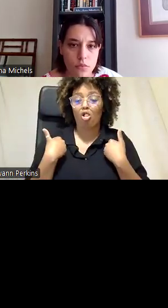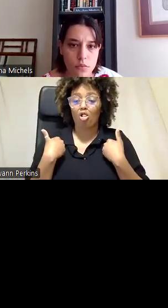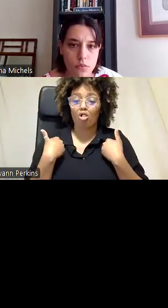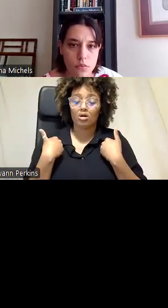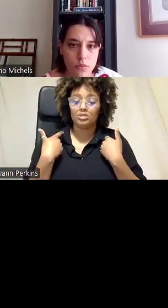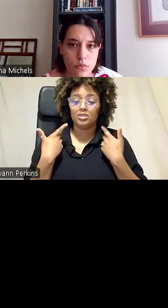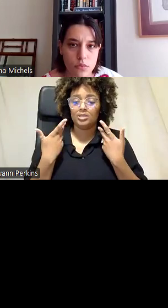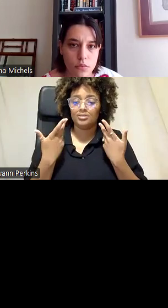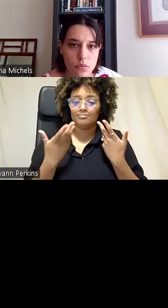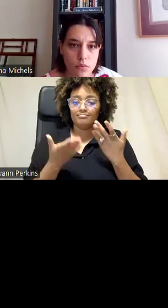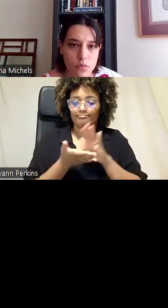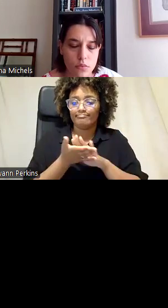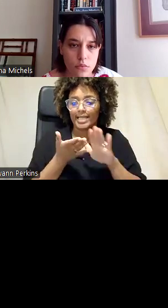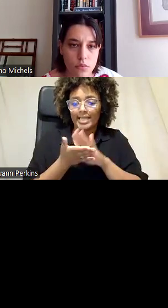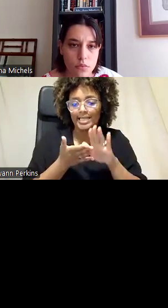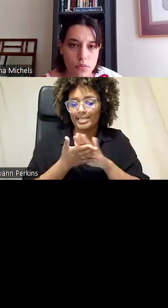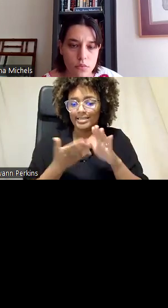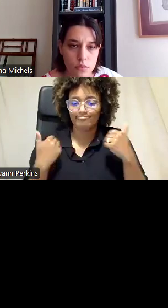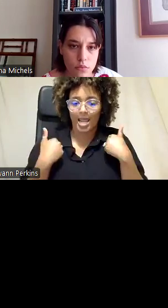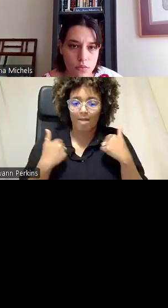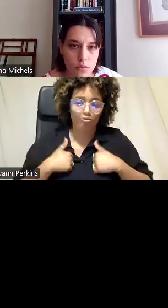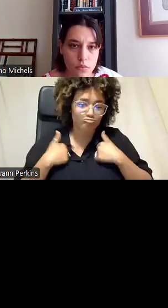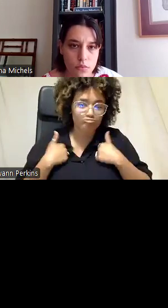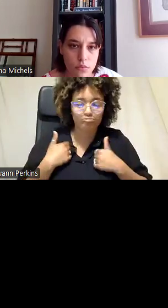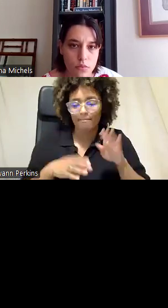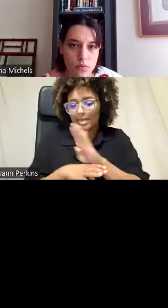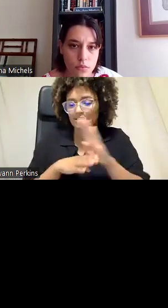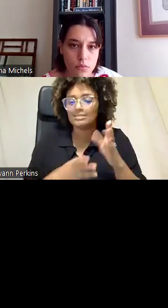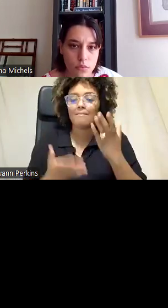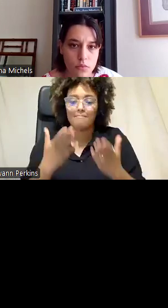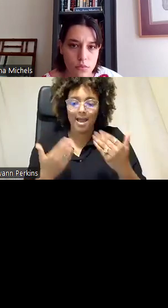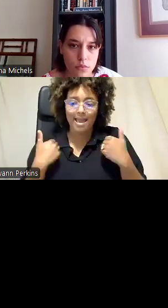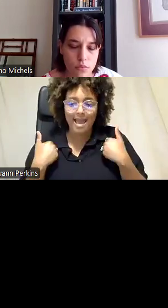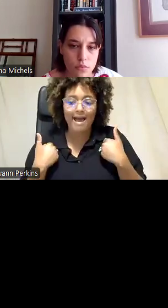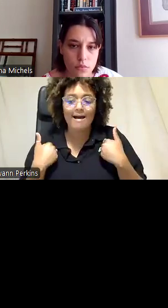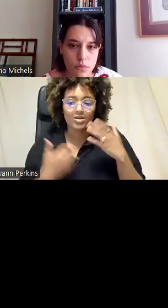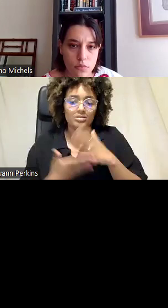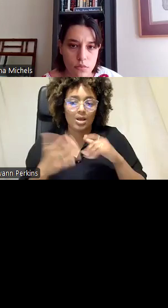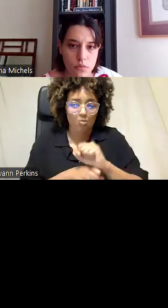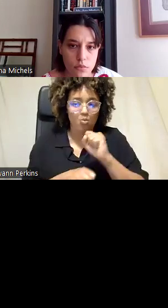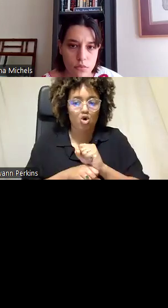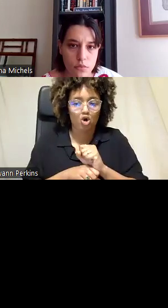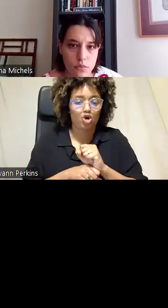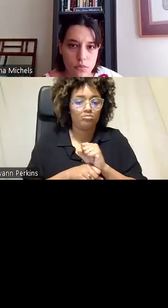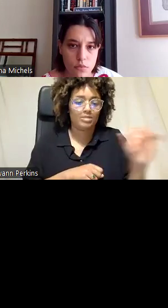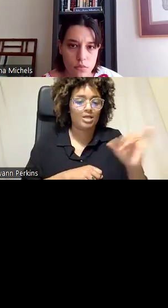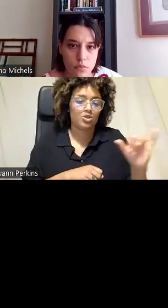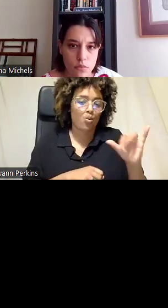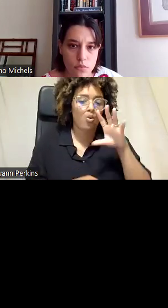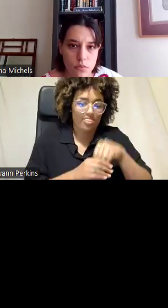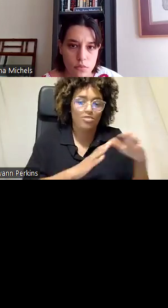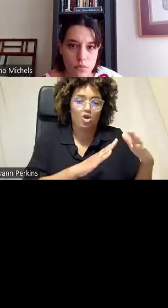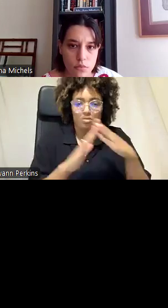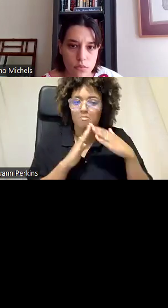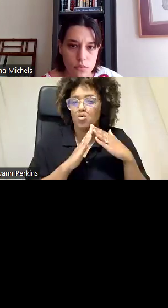support for the type of work they would want to do as well. So I think when you're looking at that, look to the community level to see if